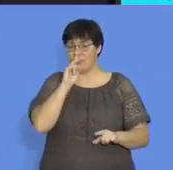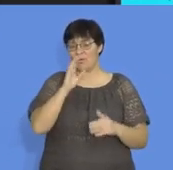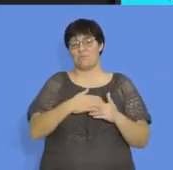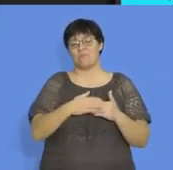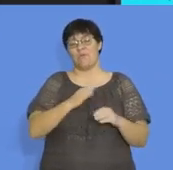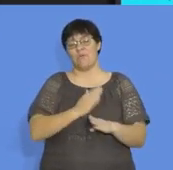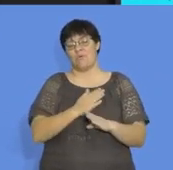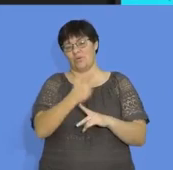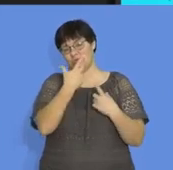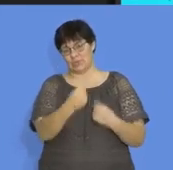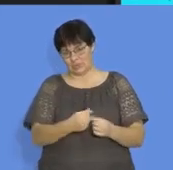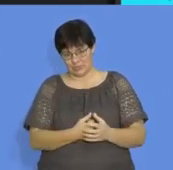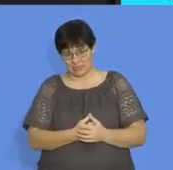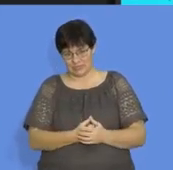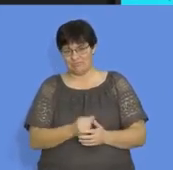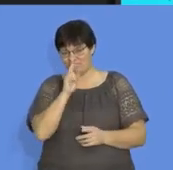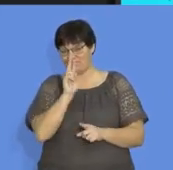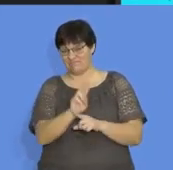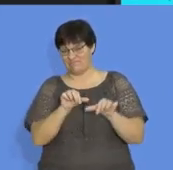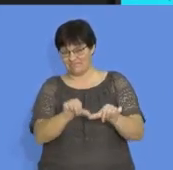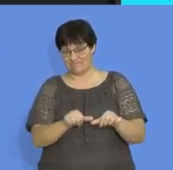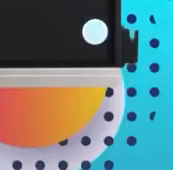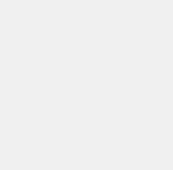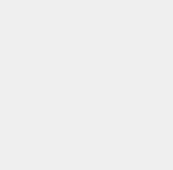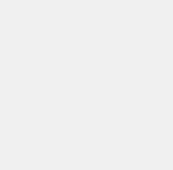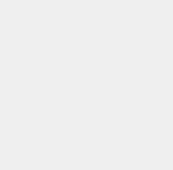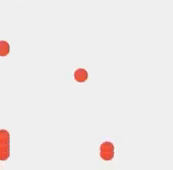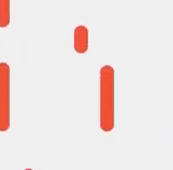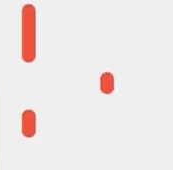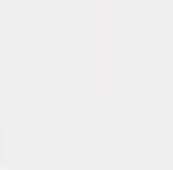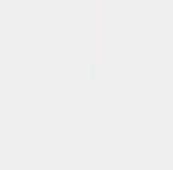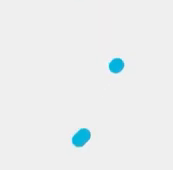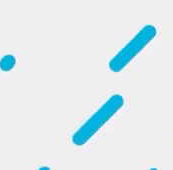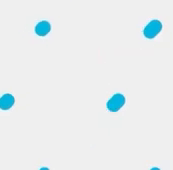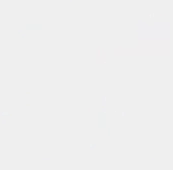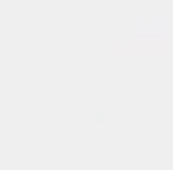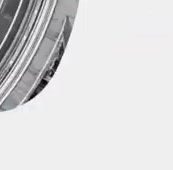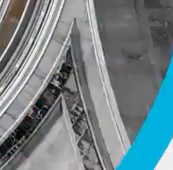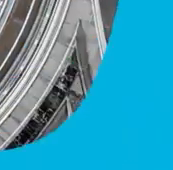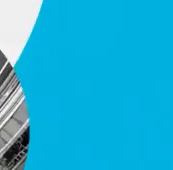work that we need to do together. Please stay tuned.